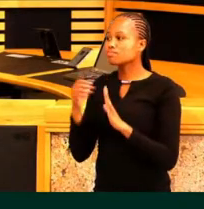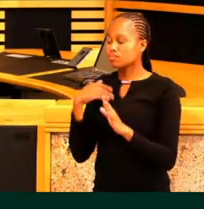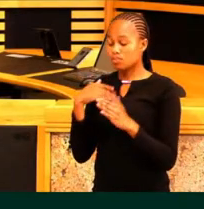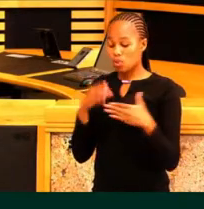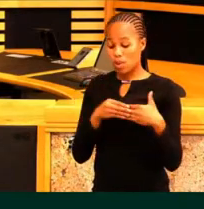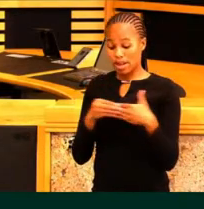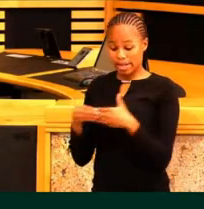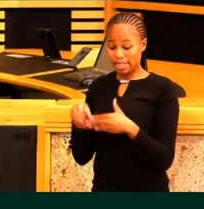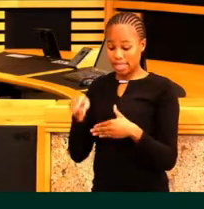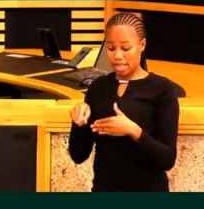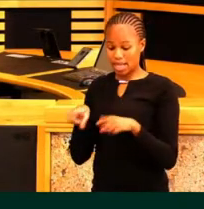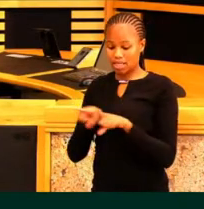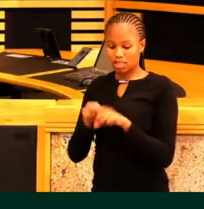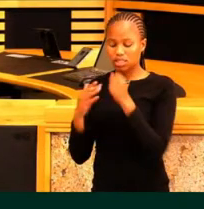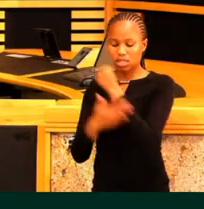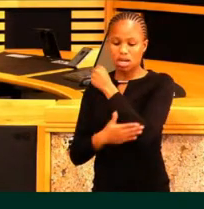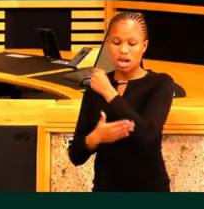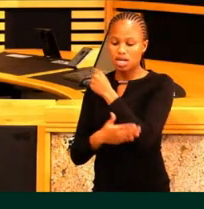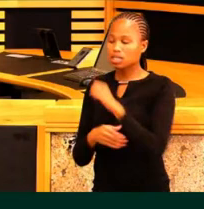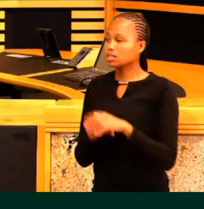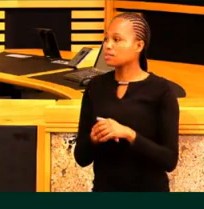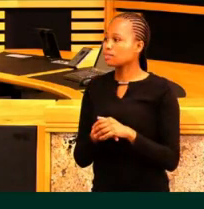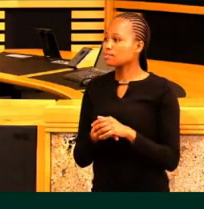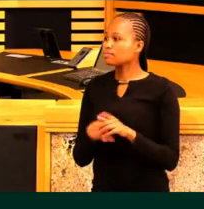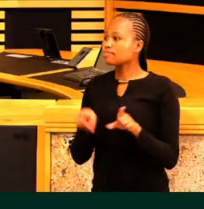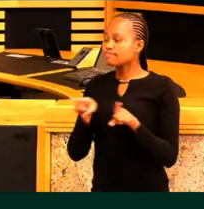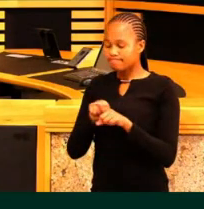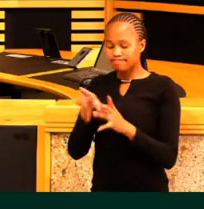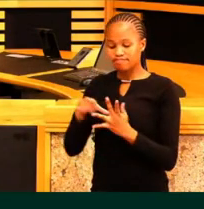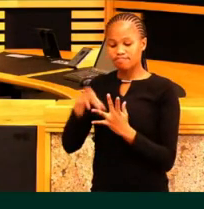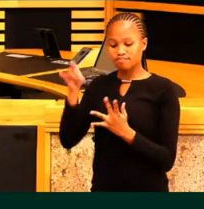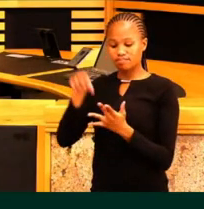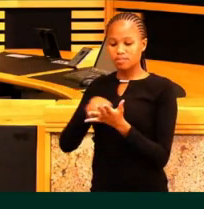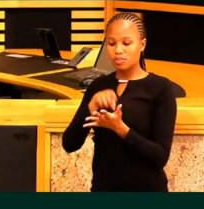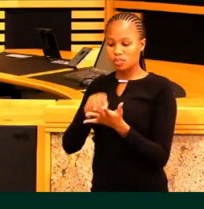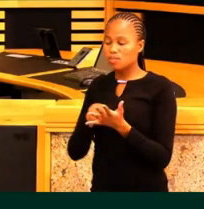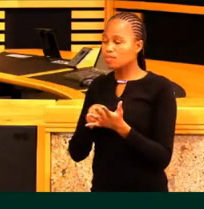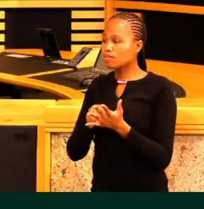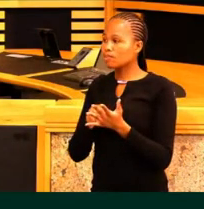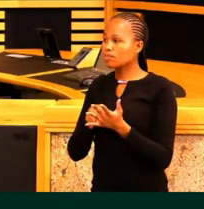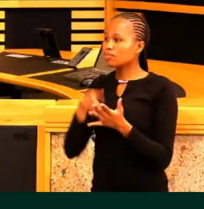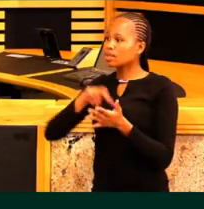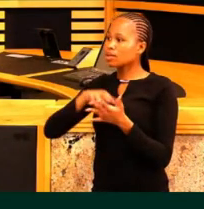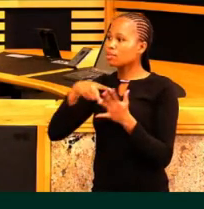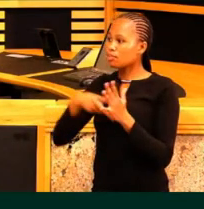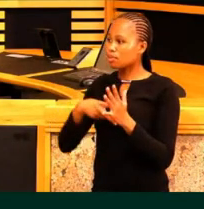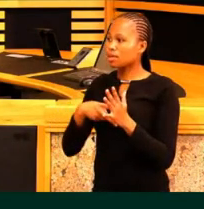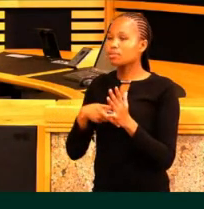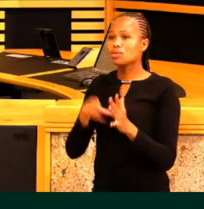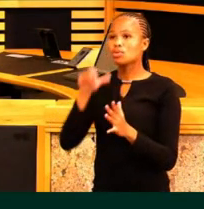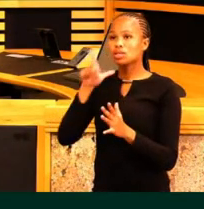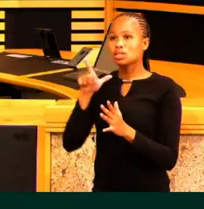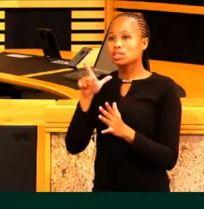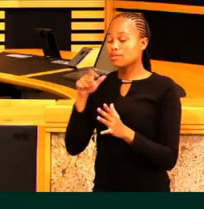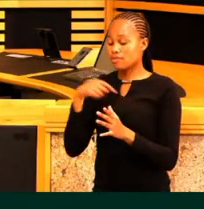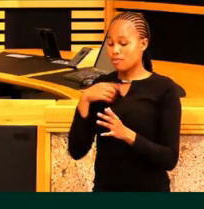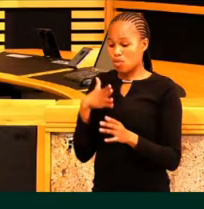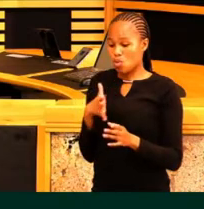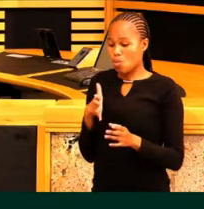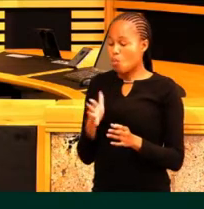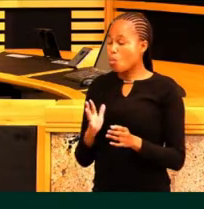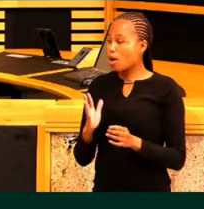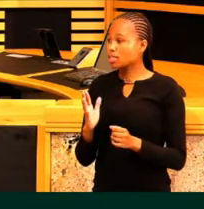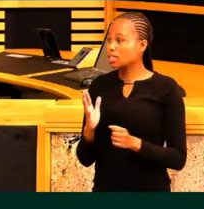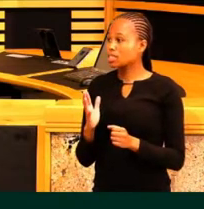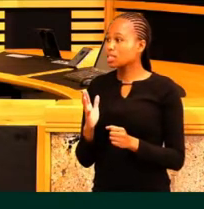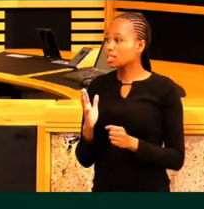leading that as a country and it's part of the Electoral mandate in terms of the seven priorities that we want